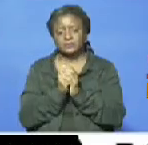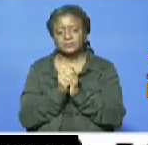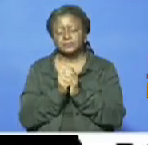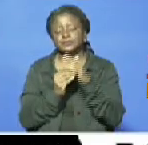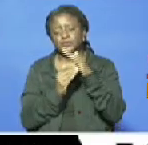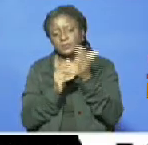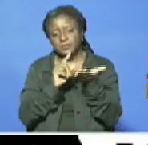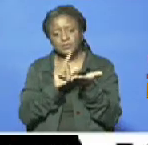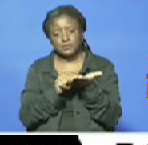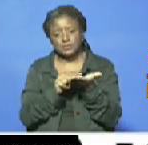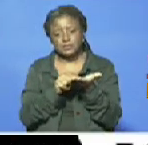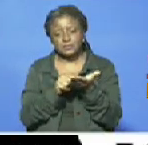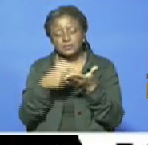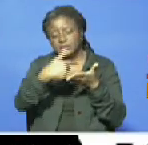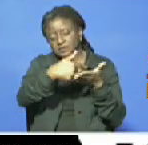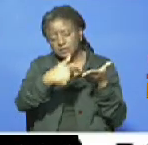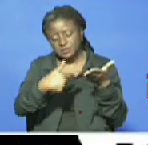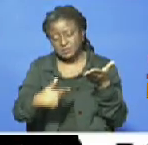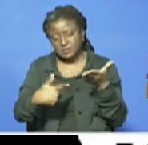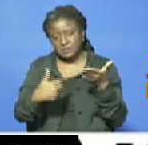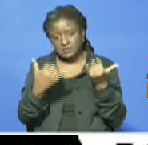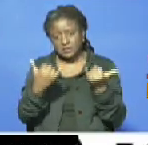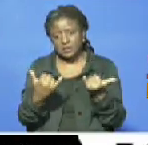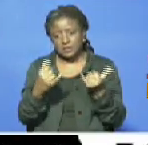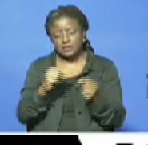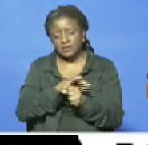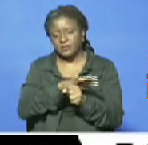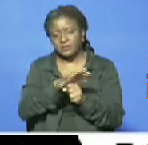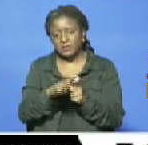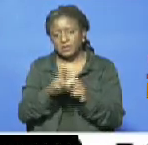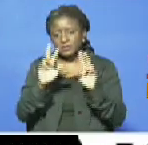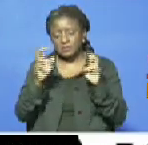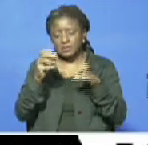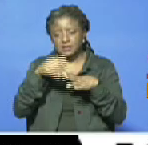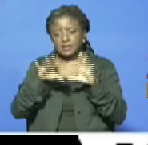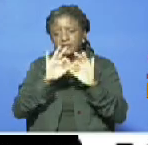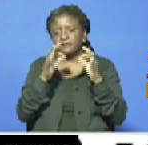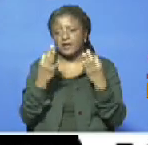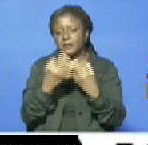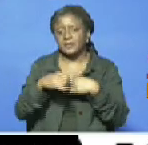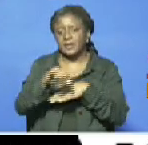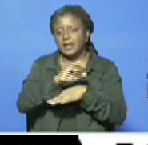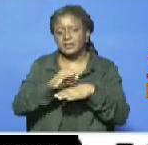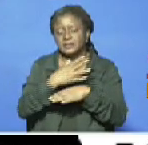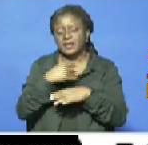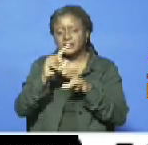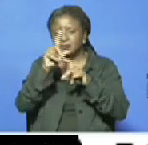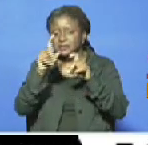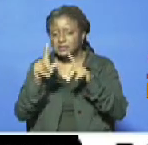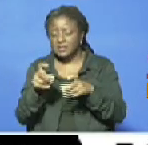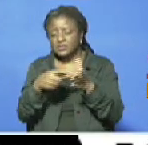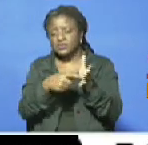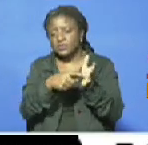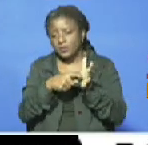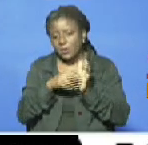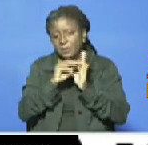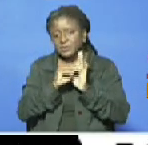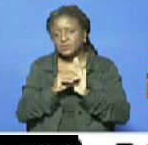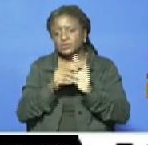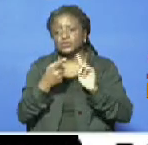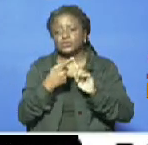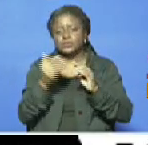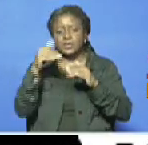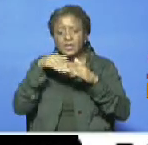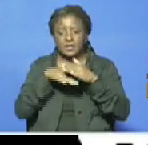Topping news this evening, details of the current COVID-19 status in the Family Islands and the testing requirements to enter the